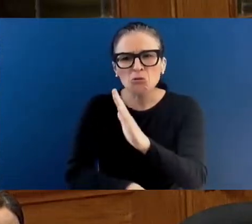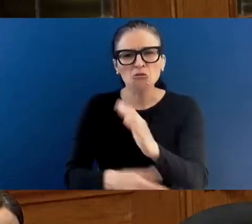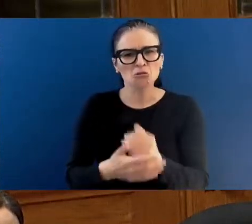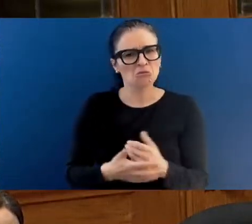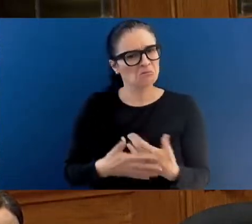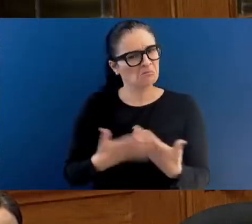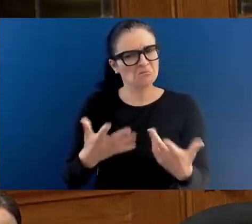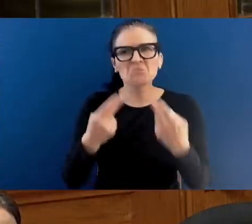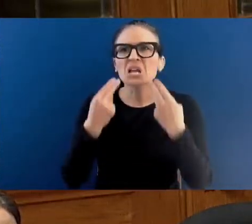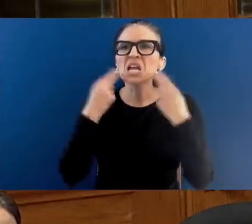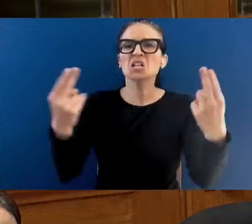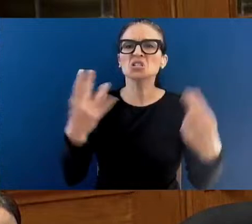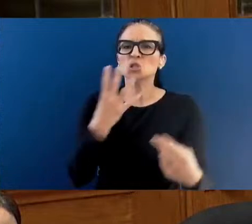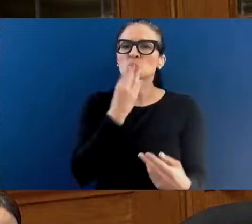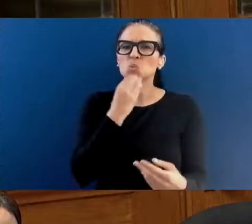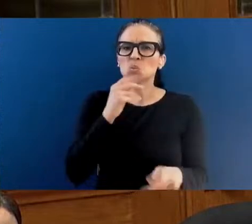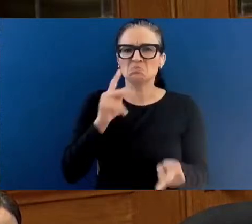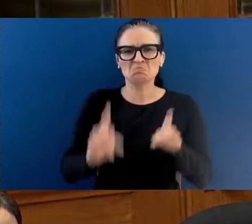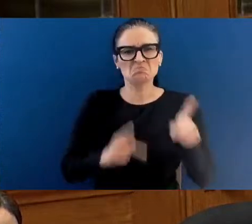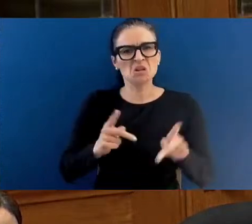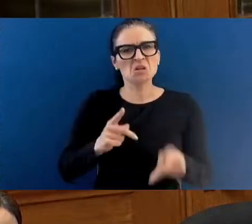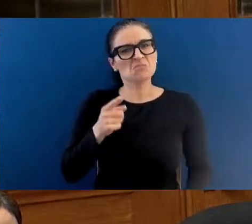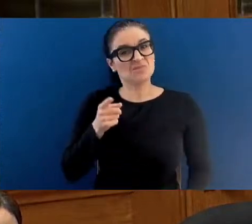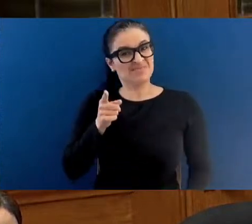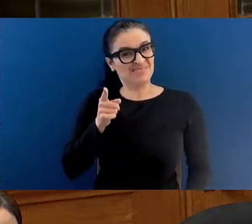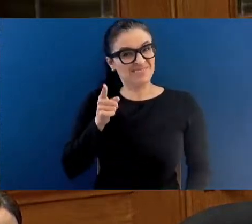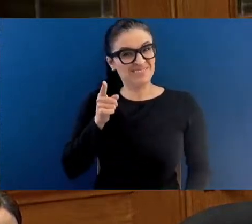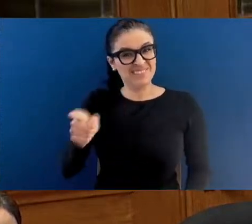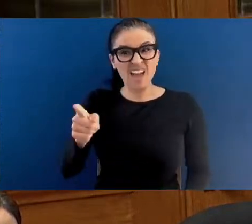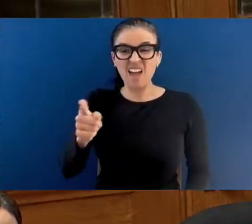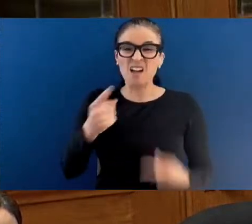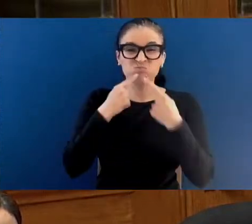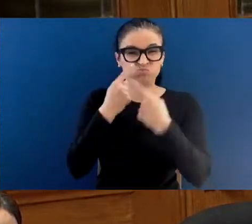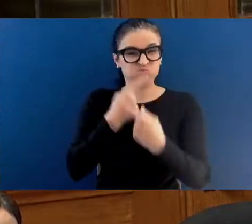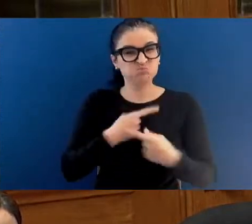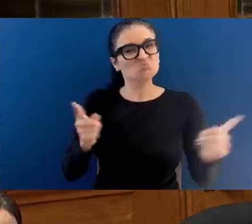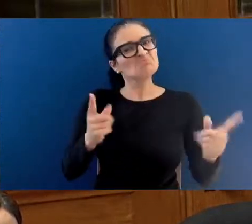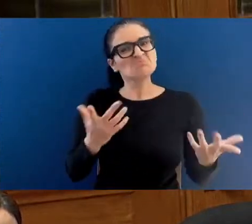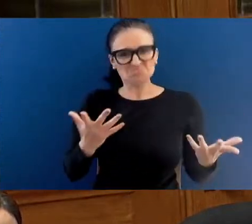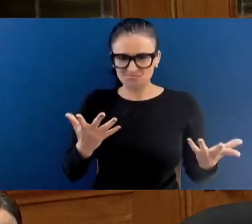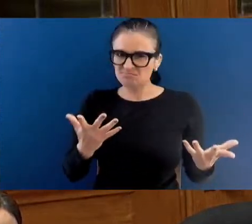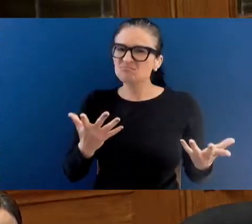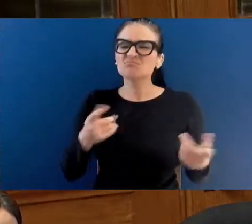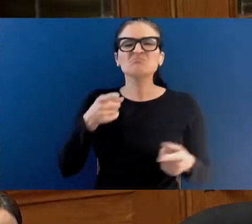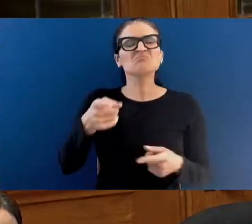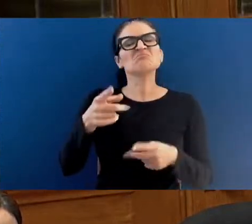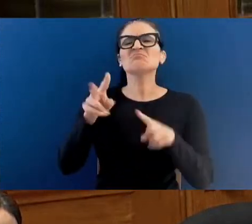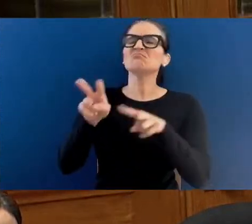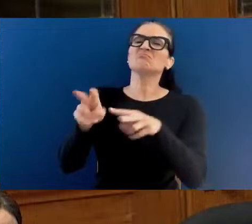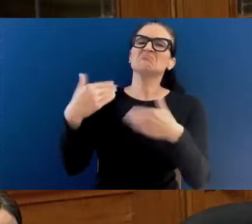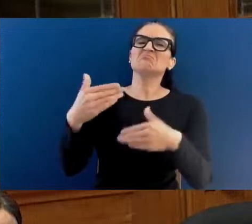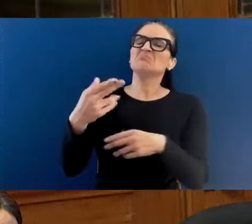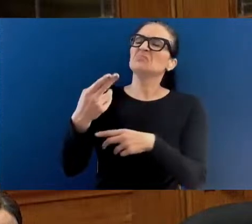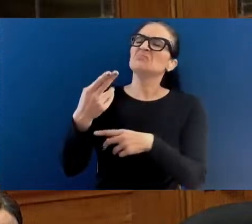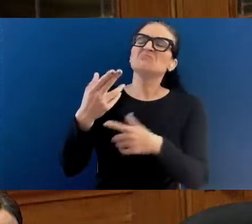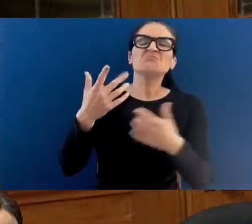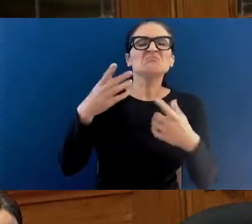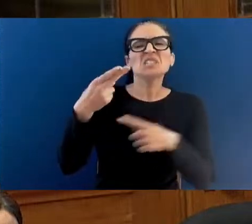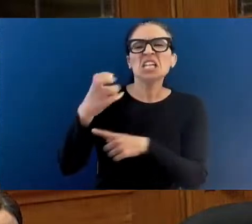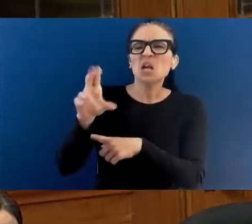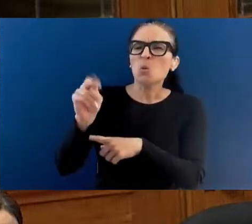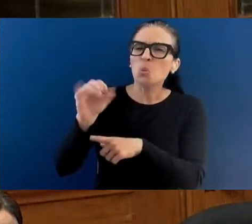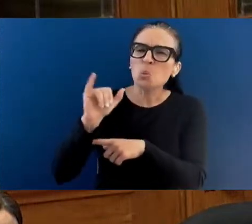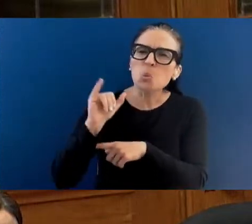heroic. My question to the NDP Premier through you, Mr. Speaker.